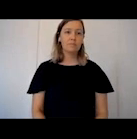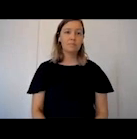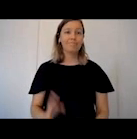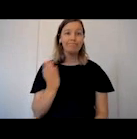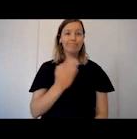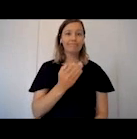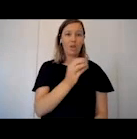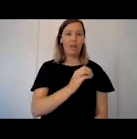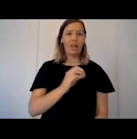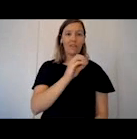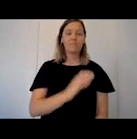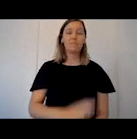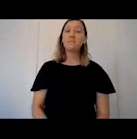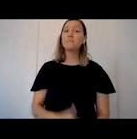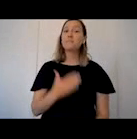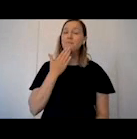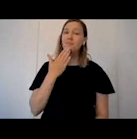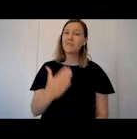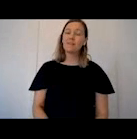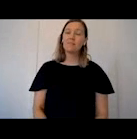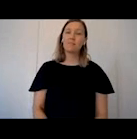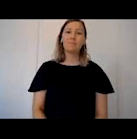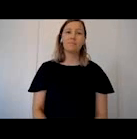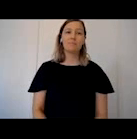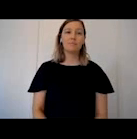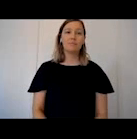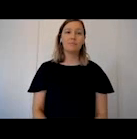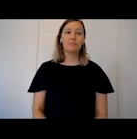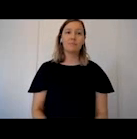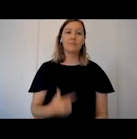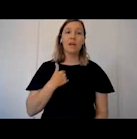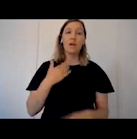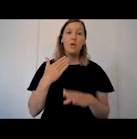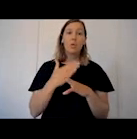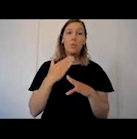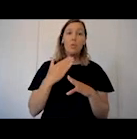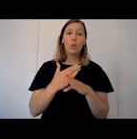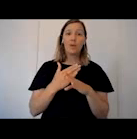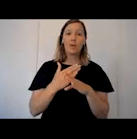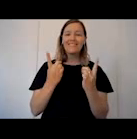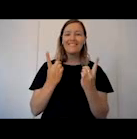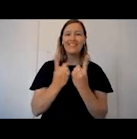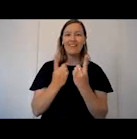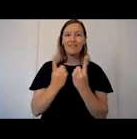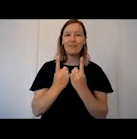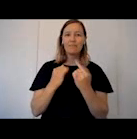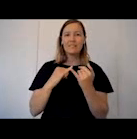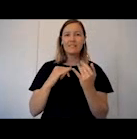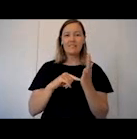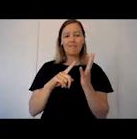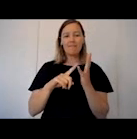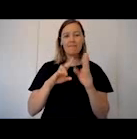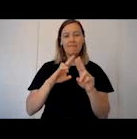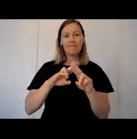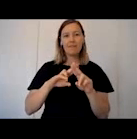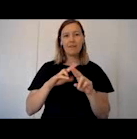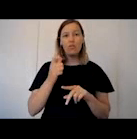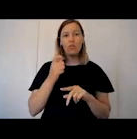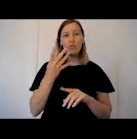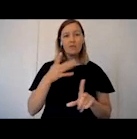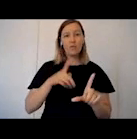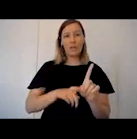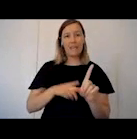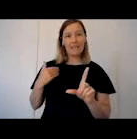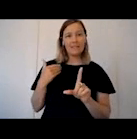Olivia. Yeah, thanks. So I have been working at Stuff for nearly 4 years, which is one of the biggest